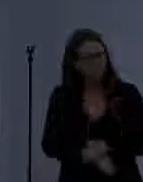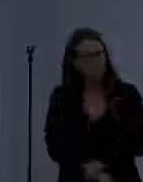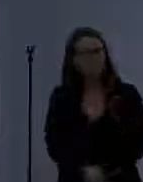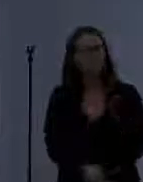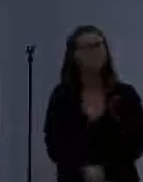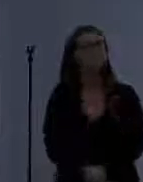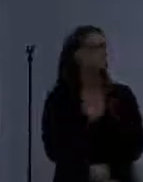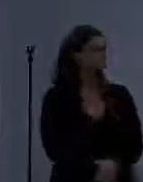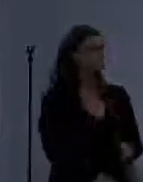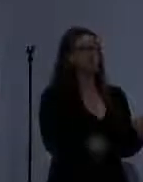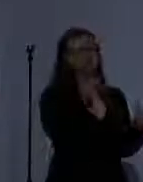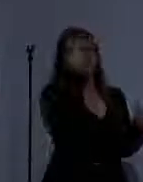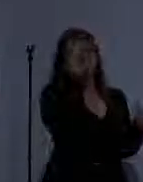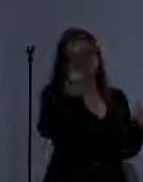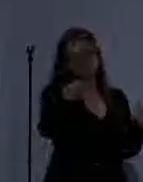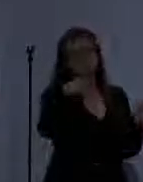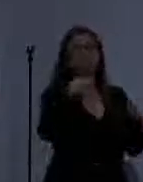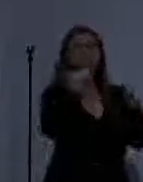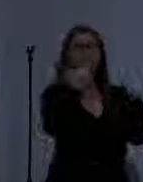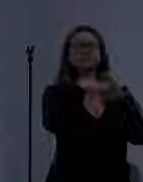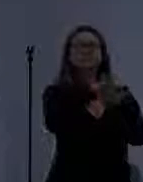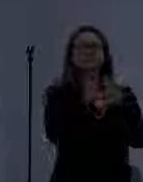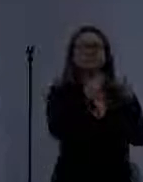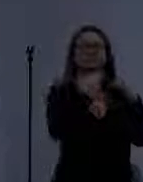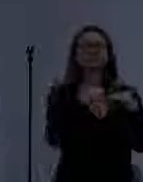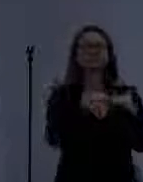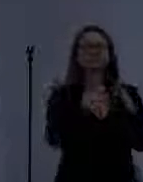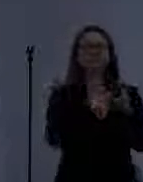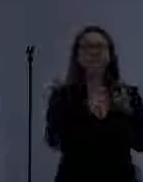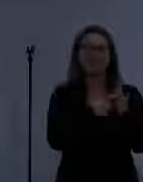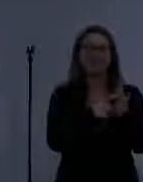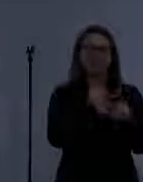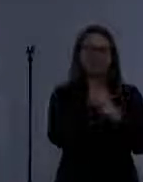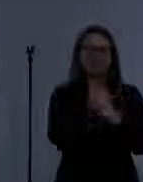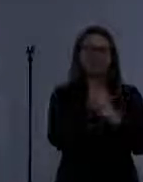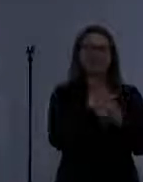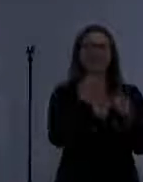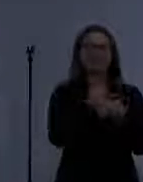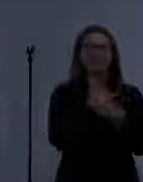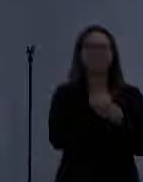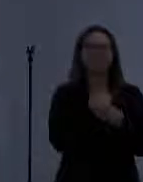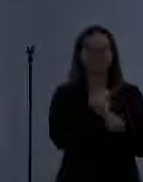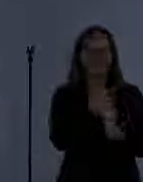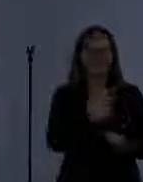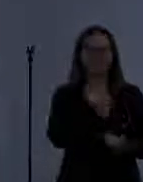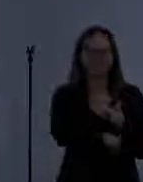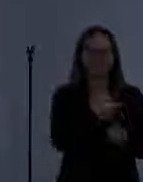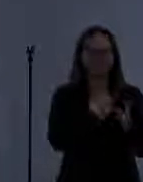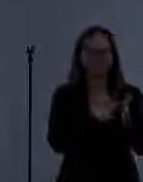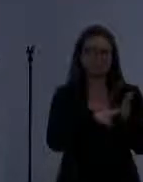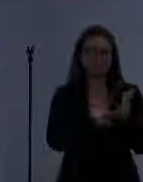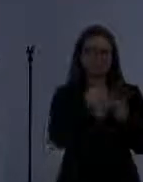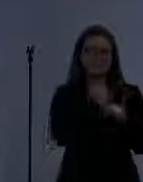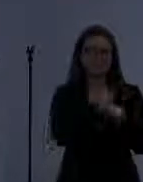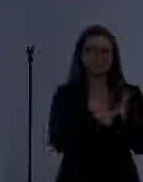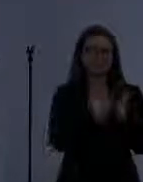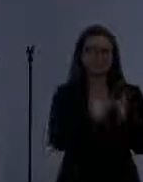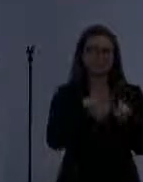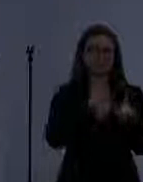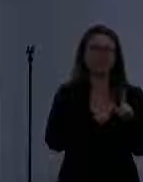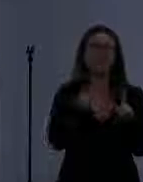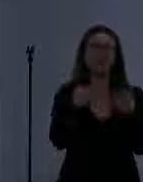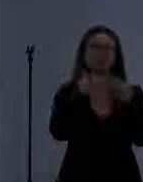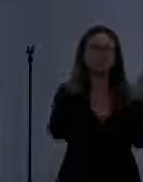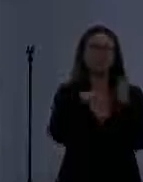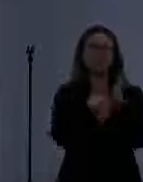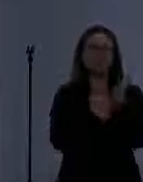The next one of the code of conduct is acting with integrity, honesty, and transparency. So I was